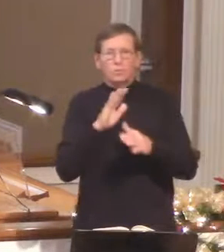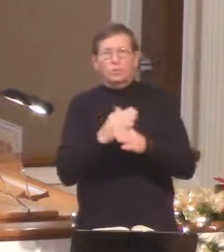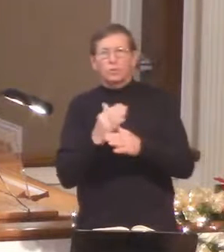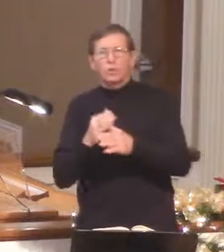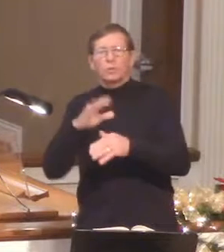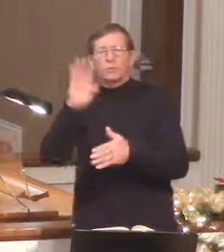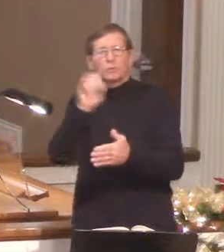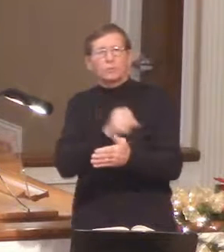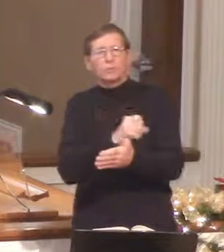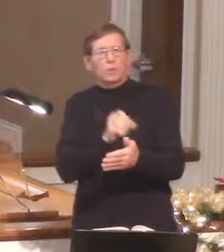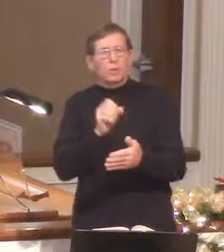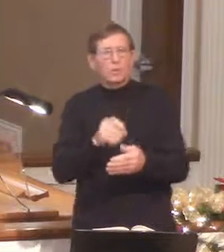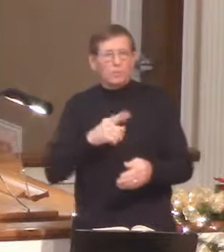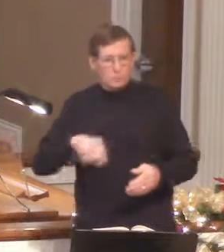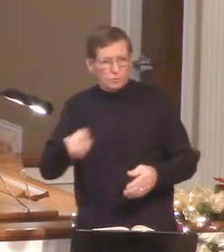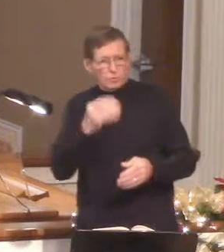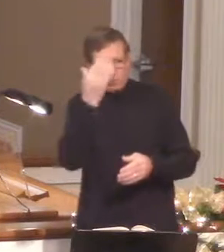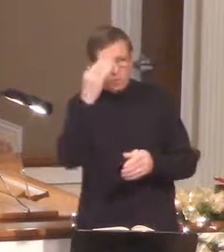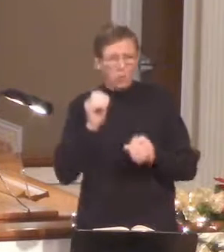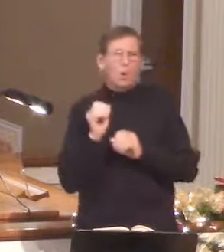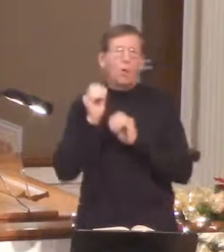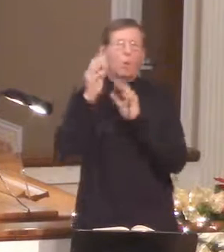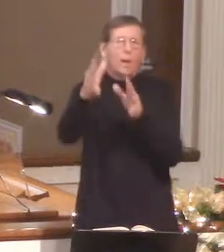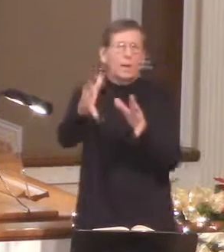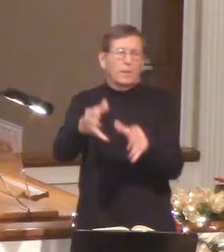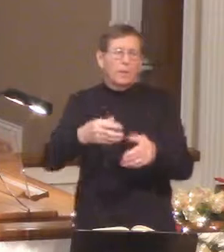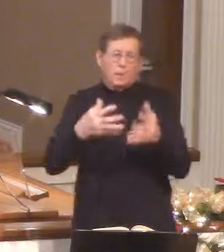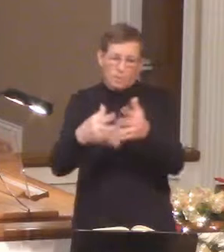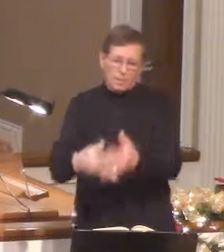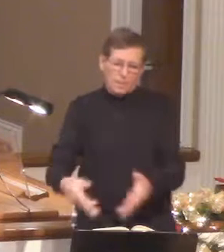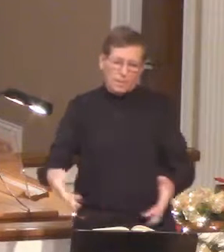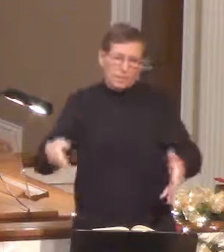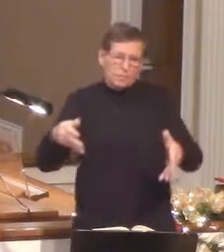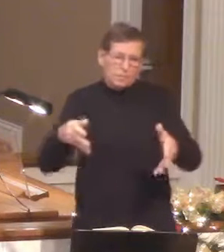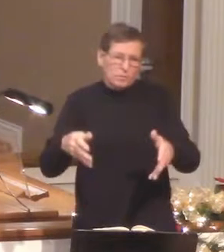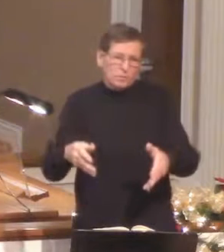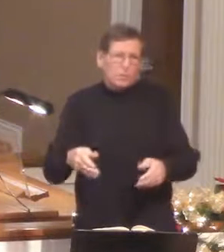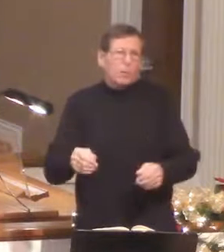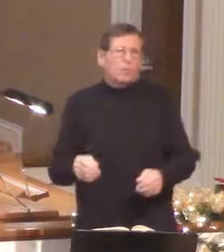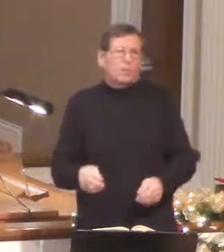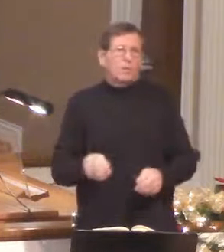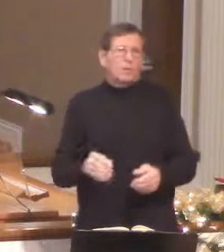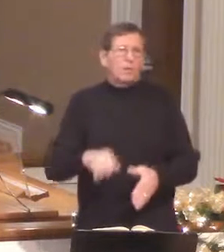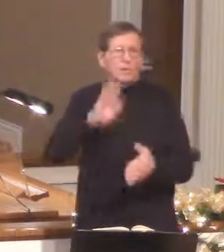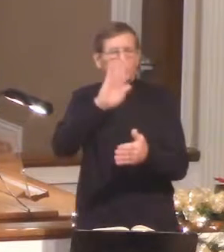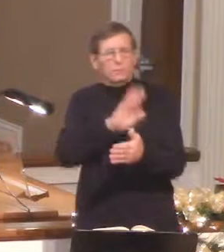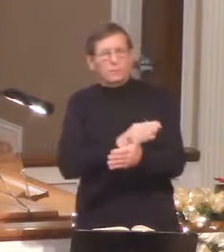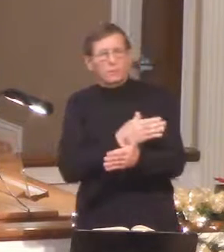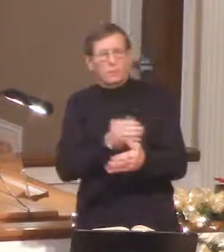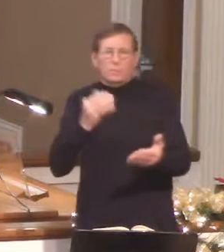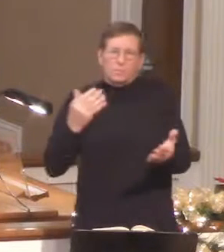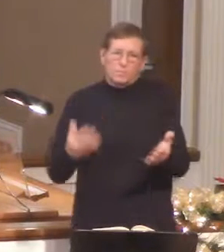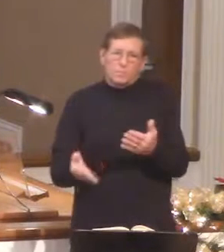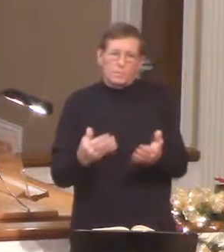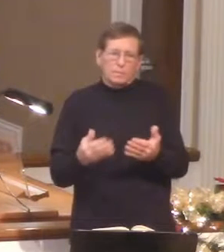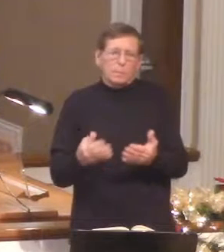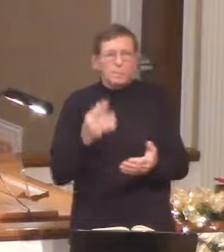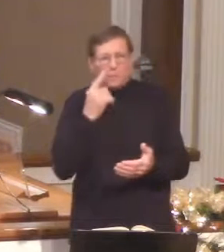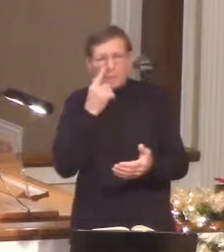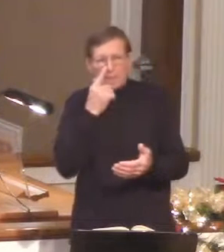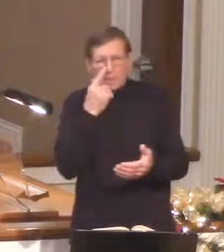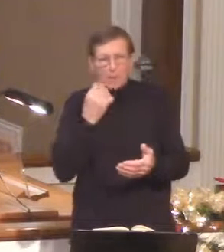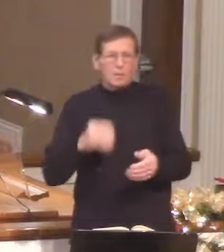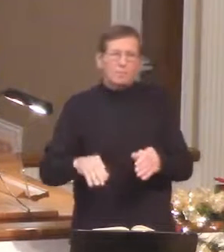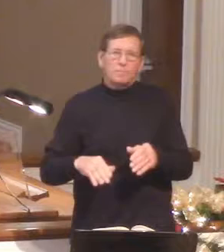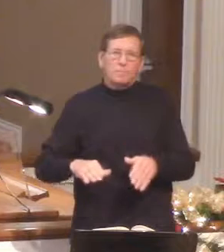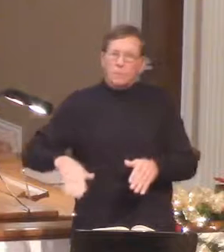that you know, Away in the Manger, a tune that's probably a secondary tune. You've probably heard it to